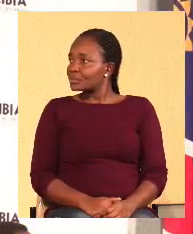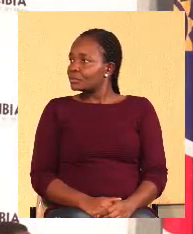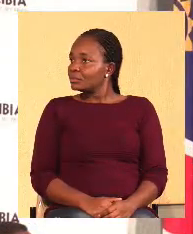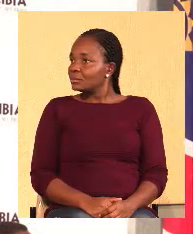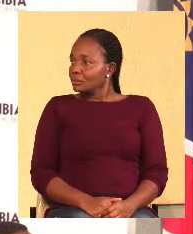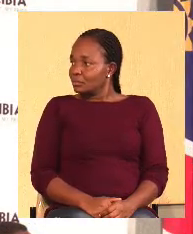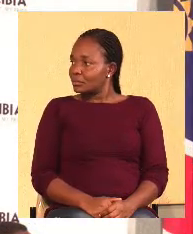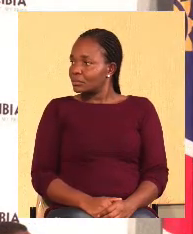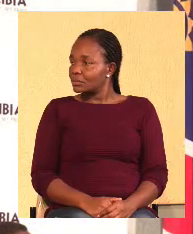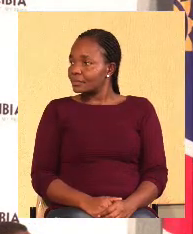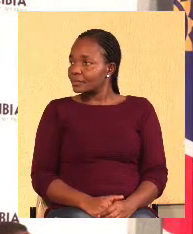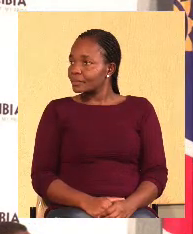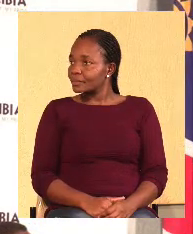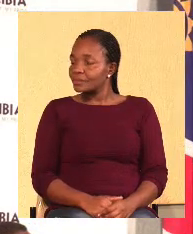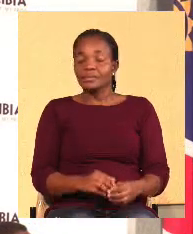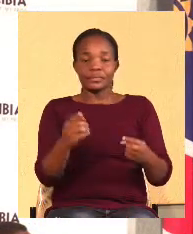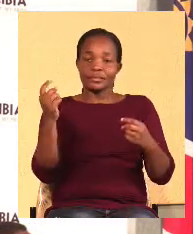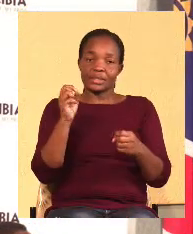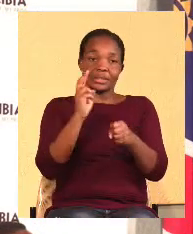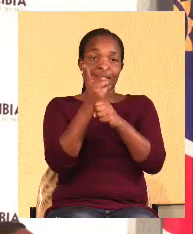Okay, thank you. Second one.